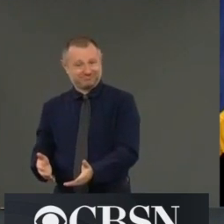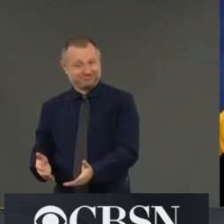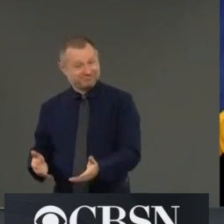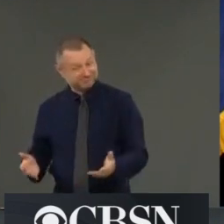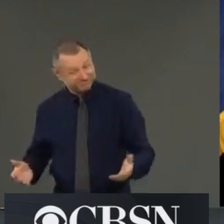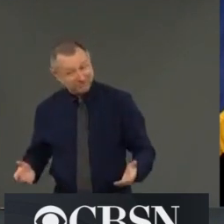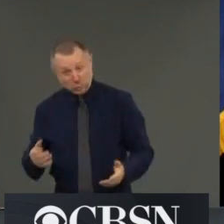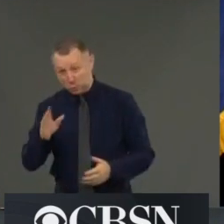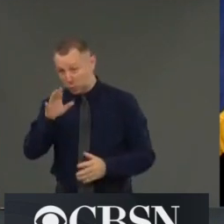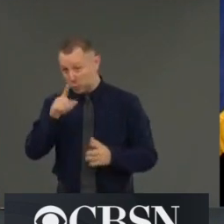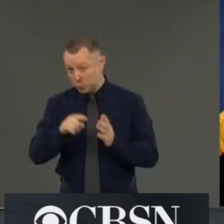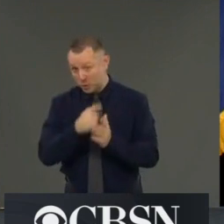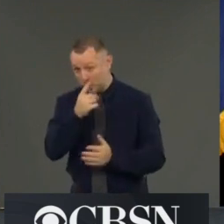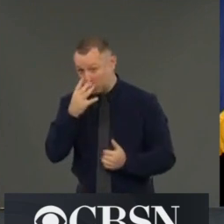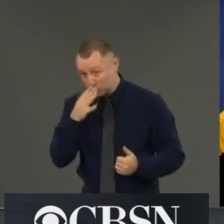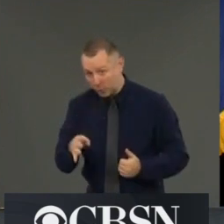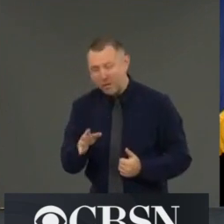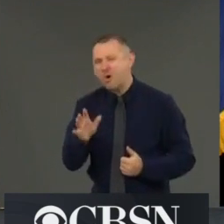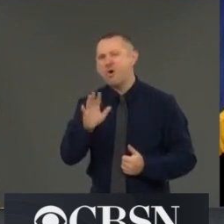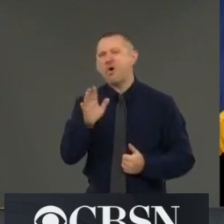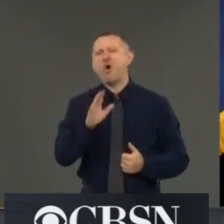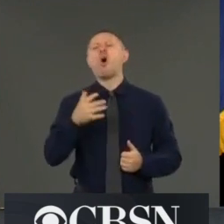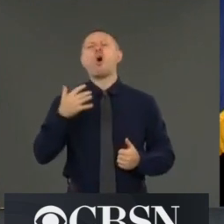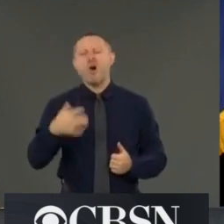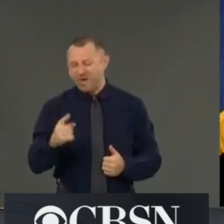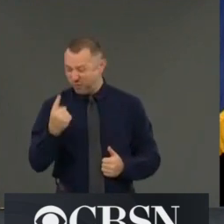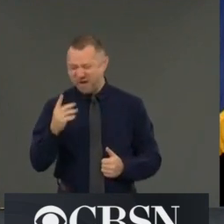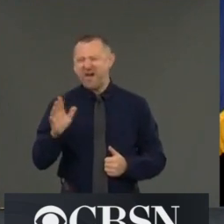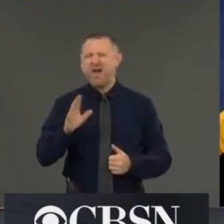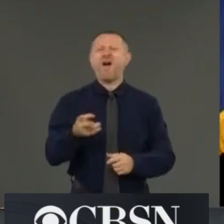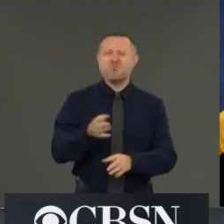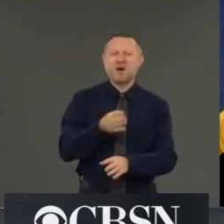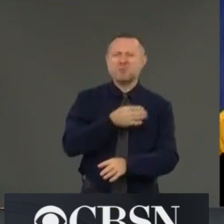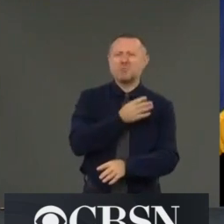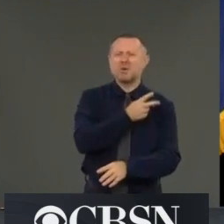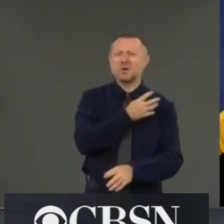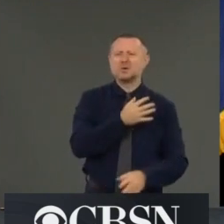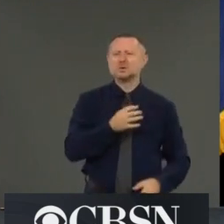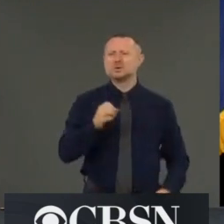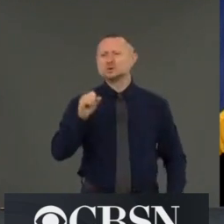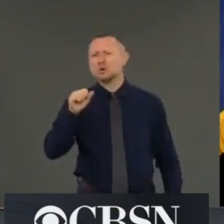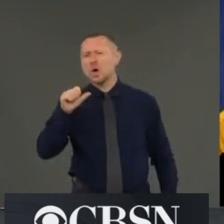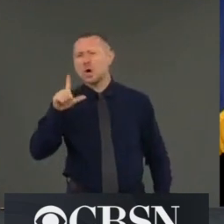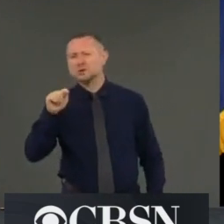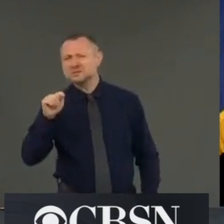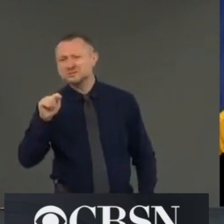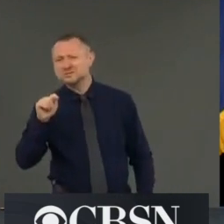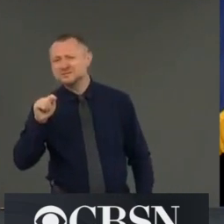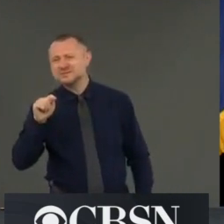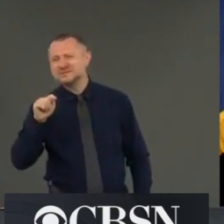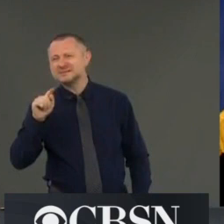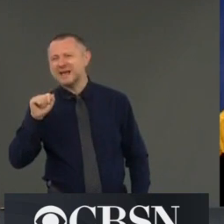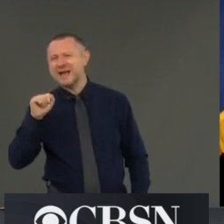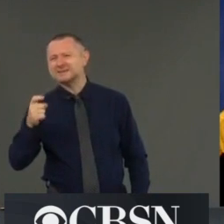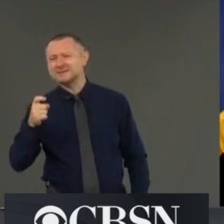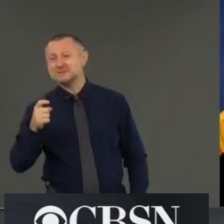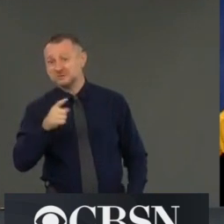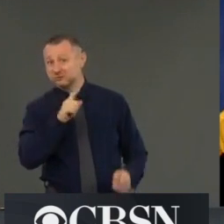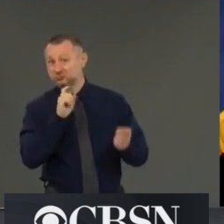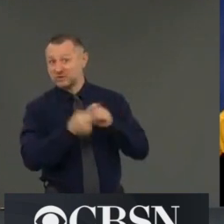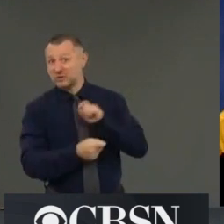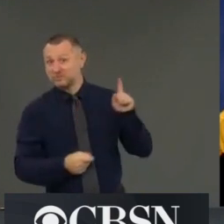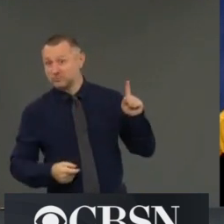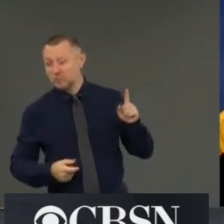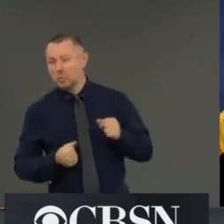right? This is after they passed the SALT tax reform that raised taxes of